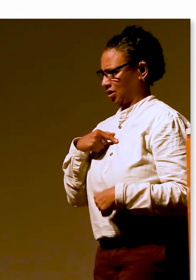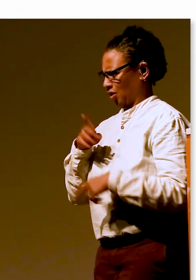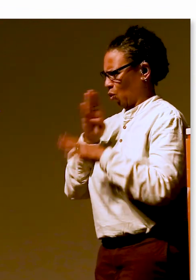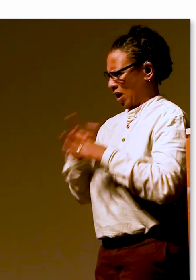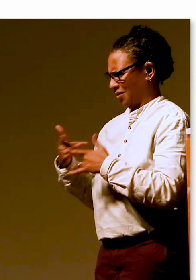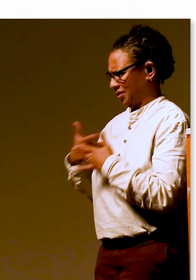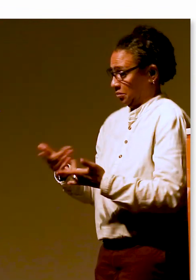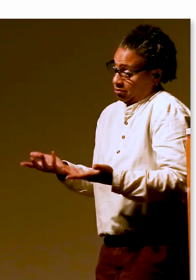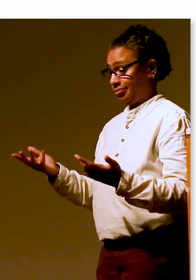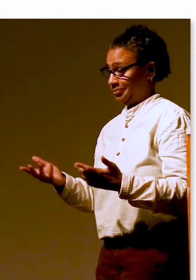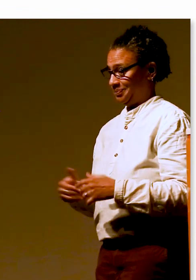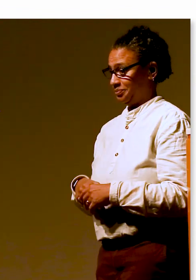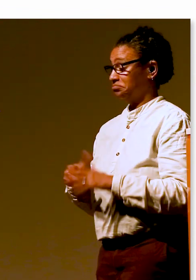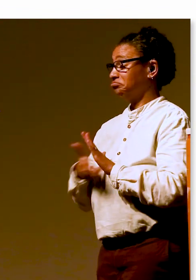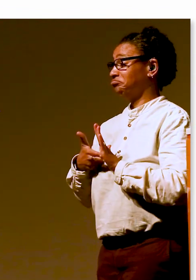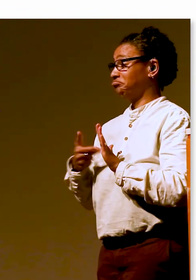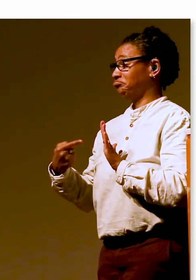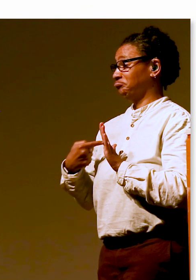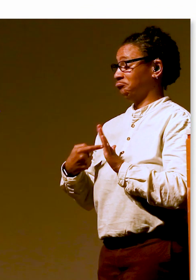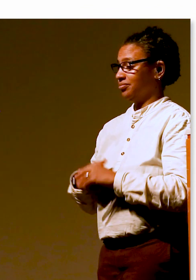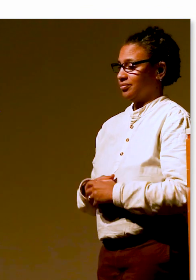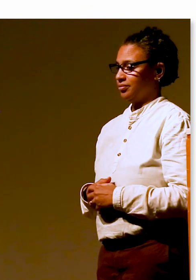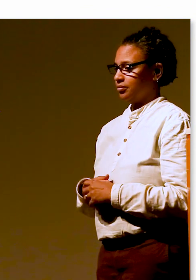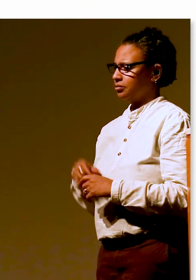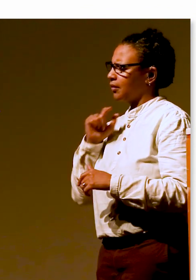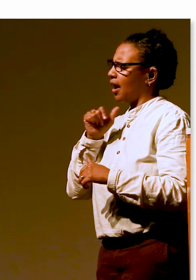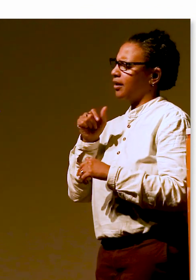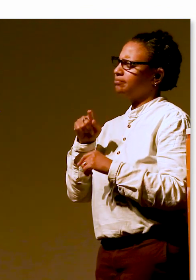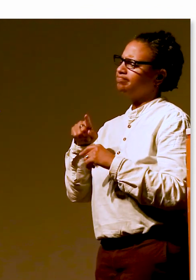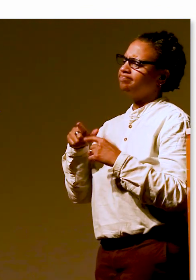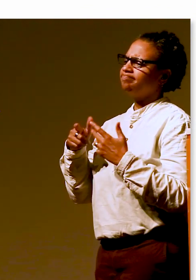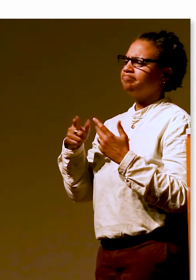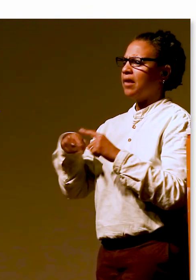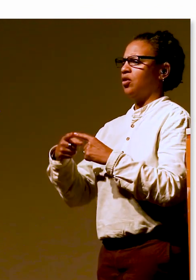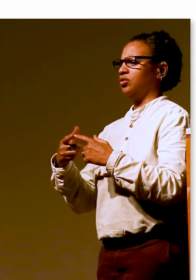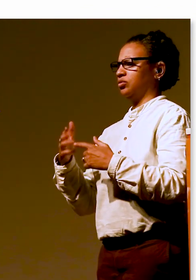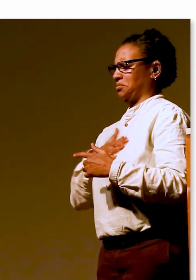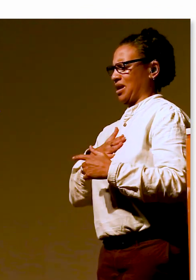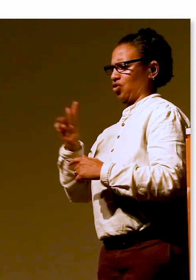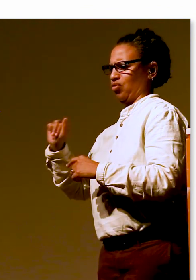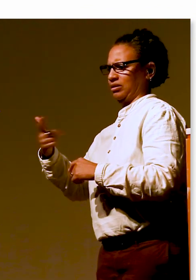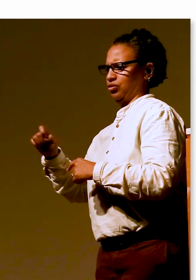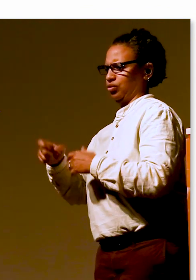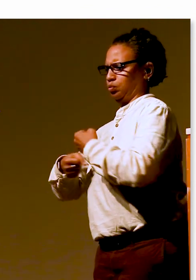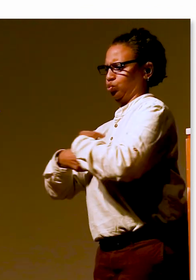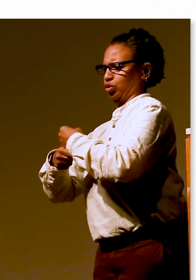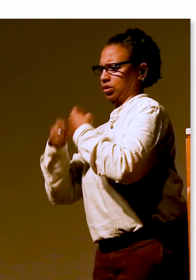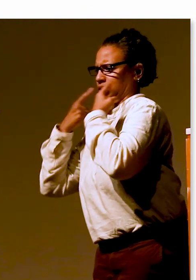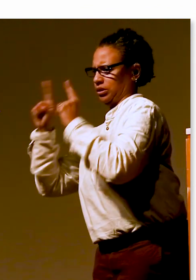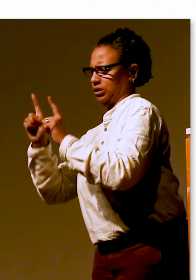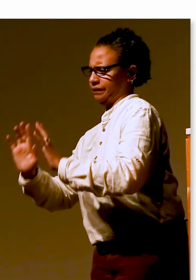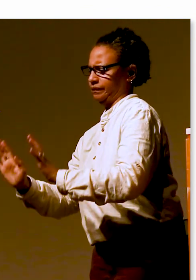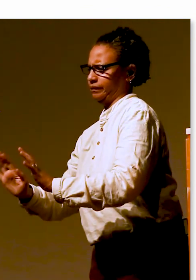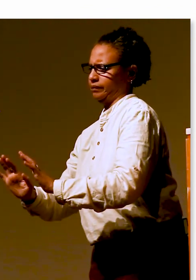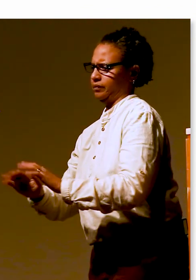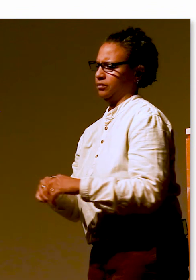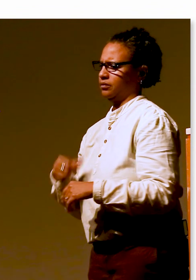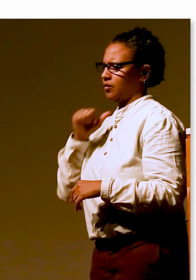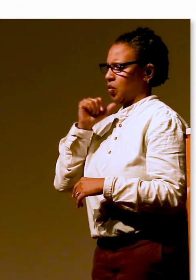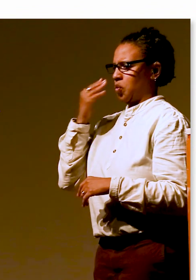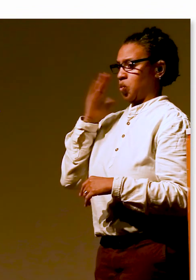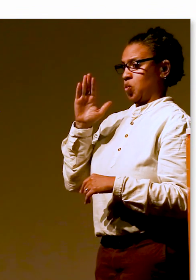it's not so much about making rage productive, because I don't even know that the blog was a productive thing to